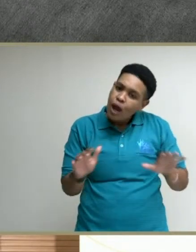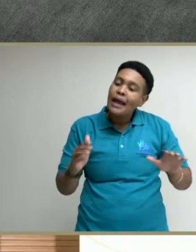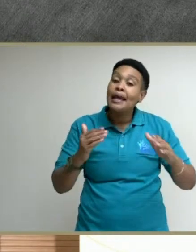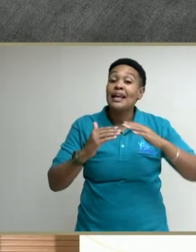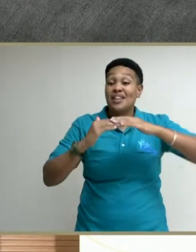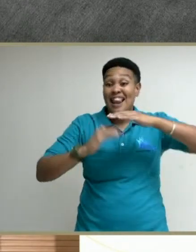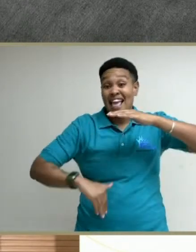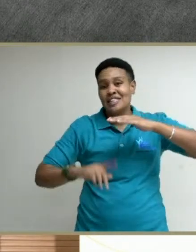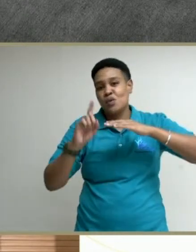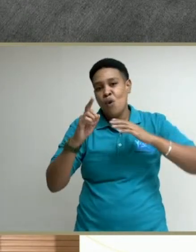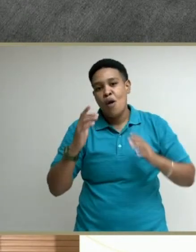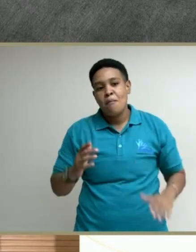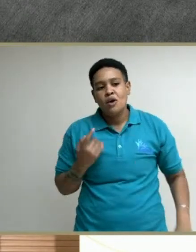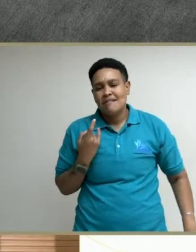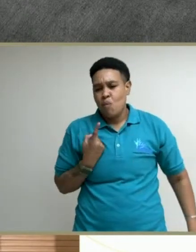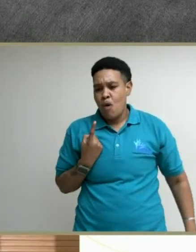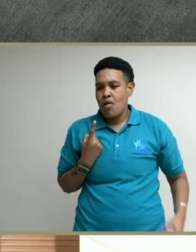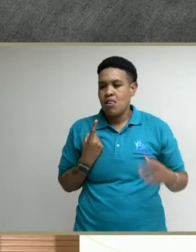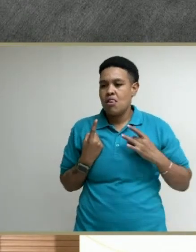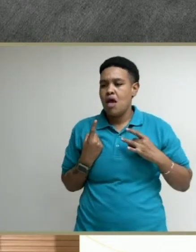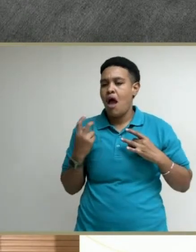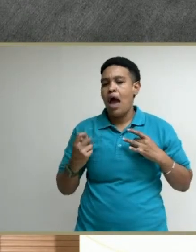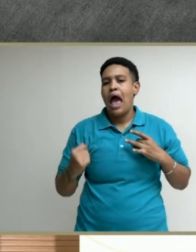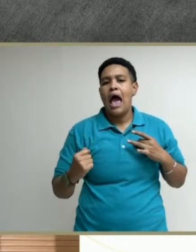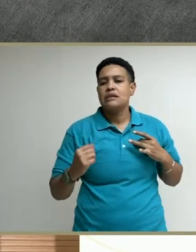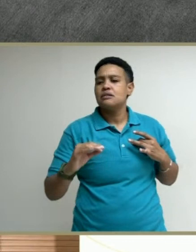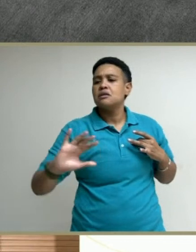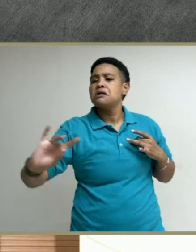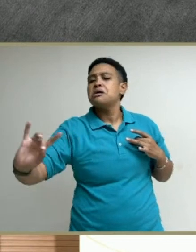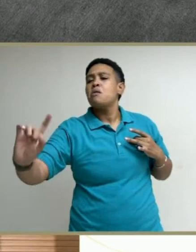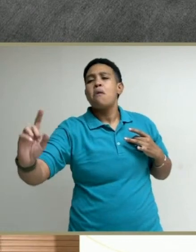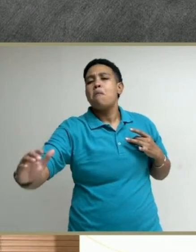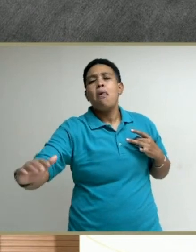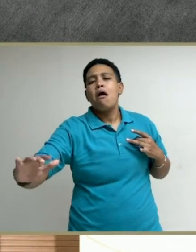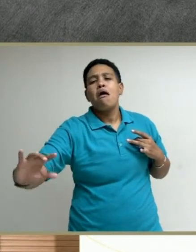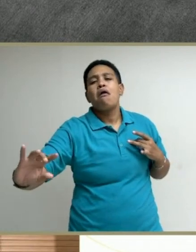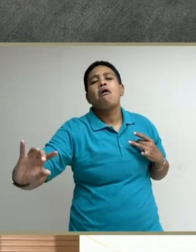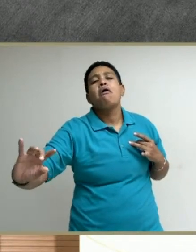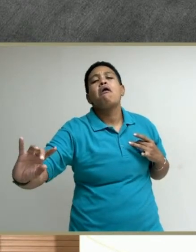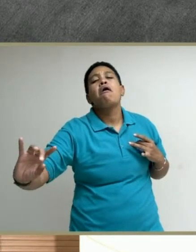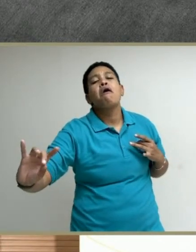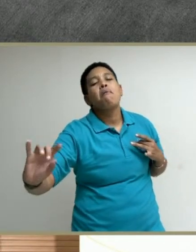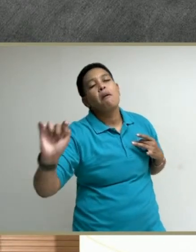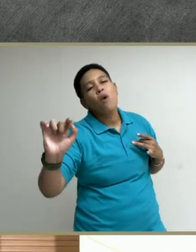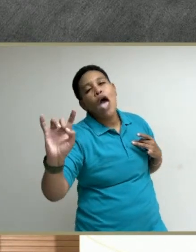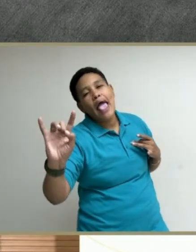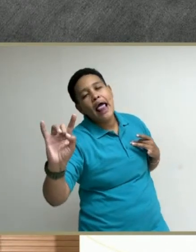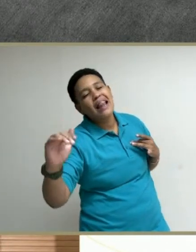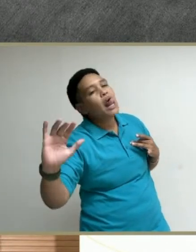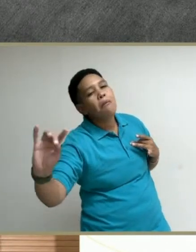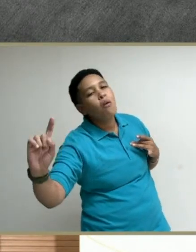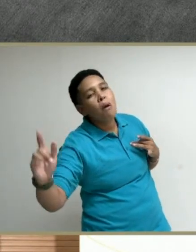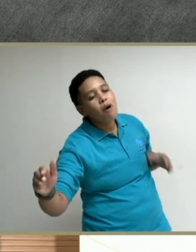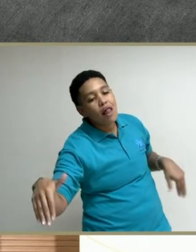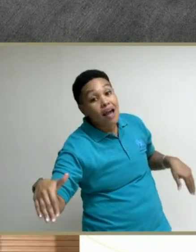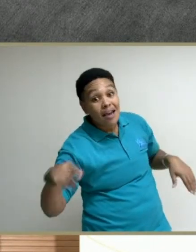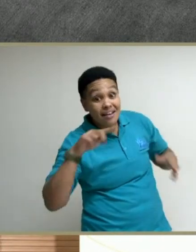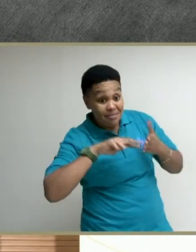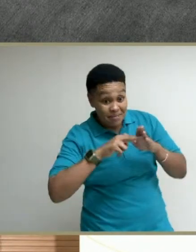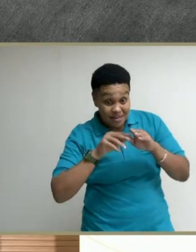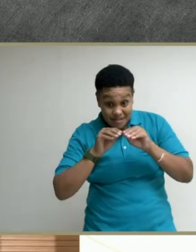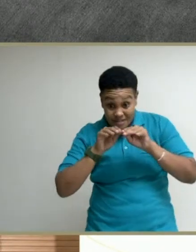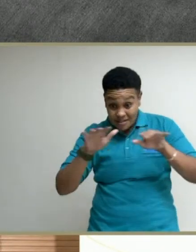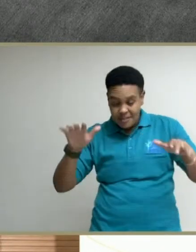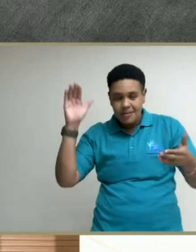one person, then it means that we will have be limiting the exposure that there is in country, and that